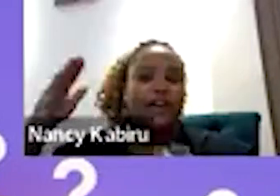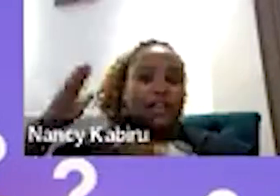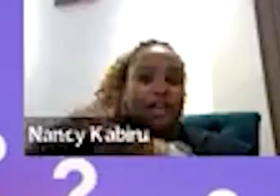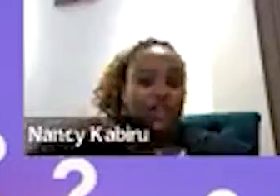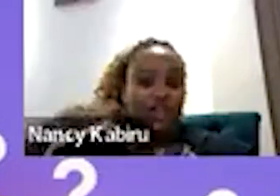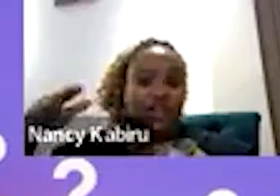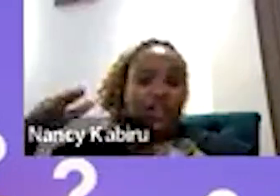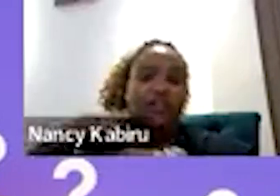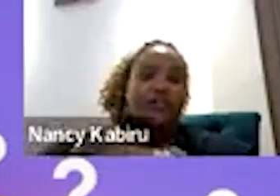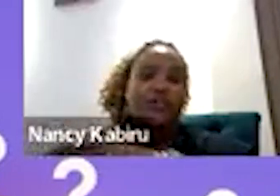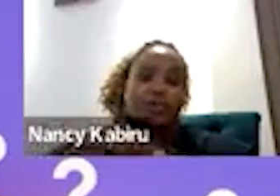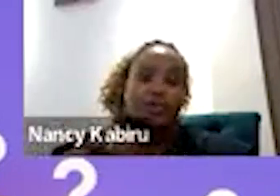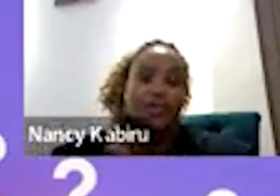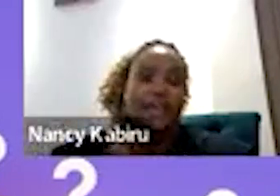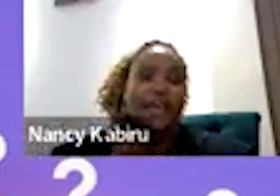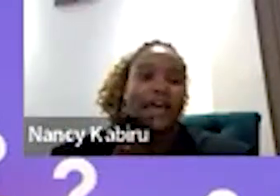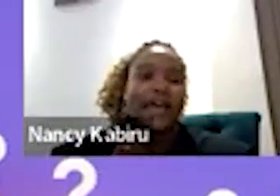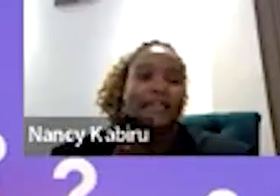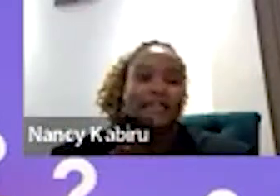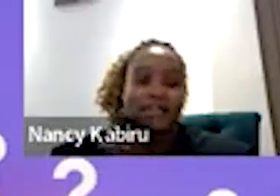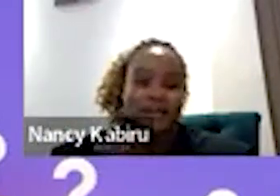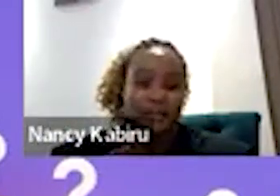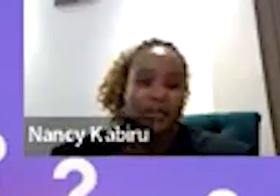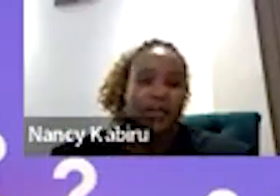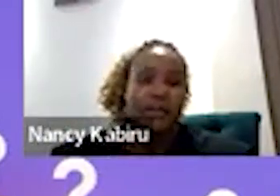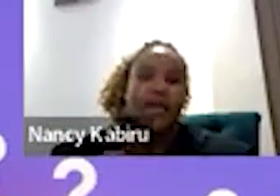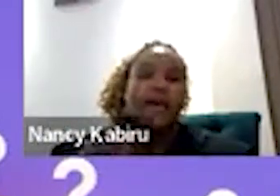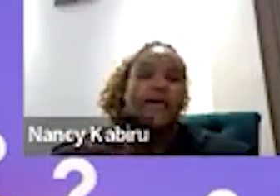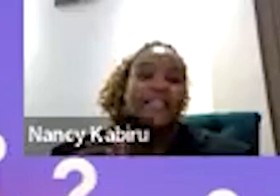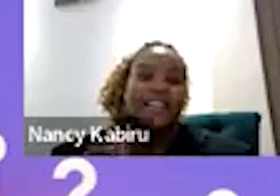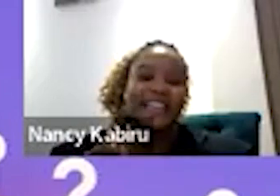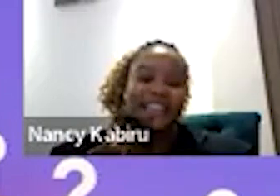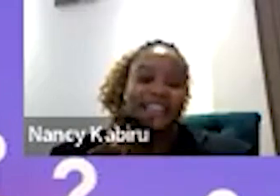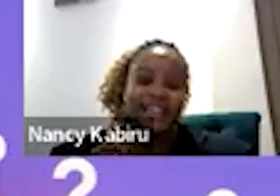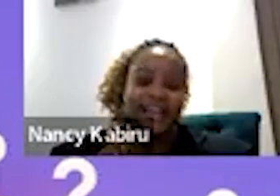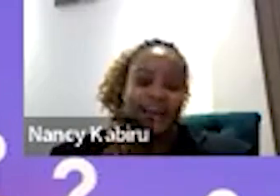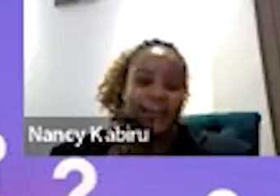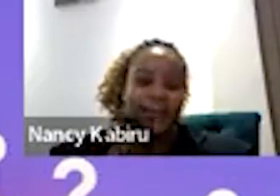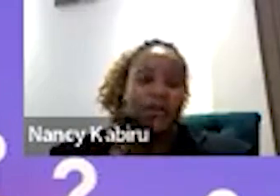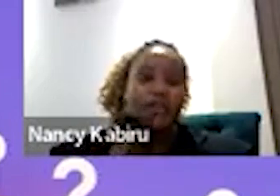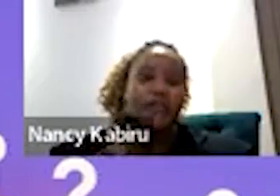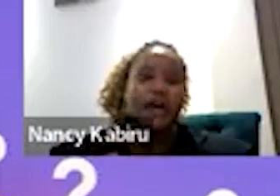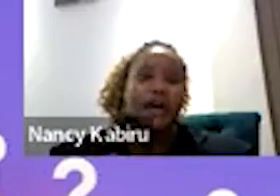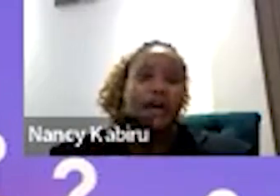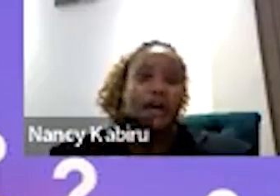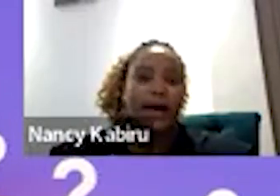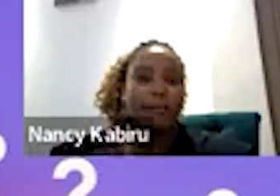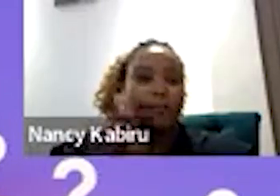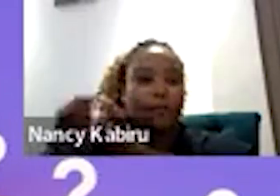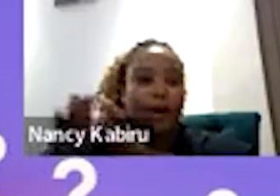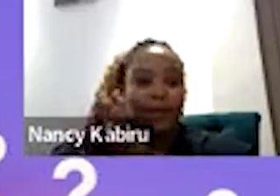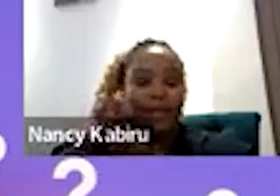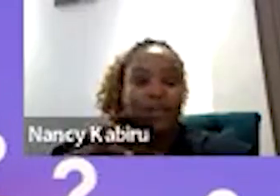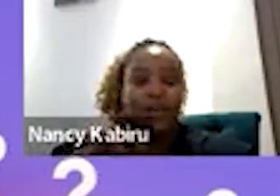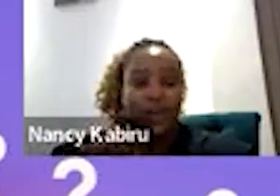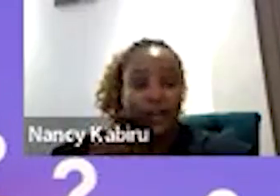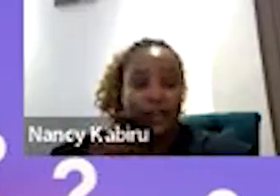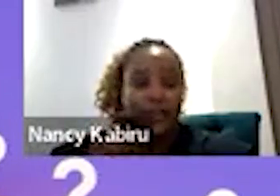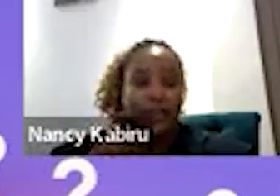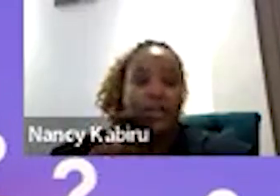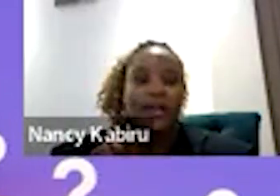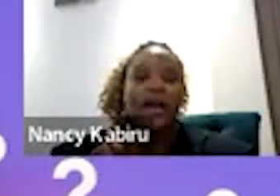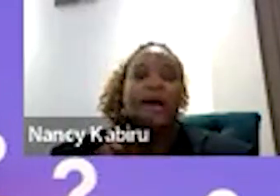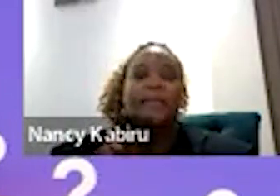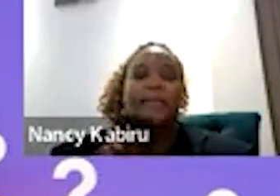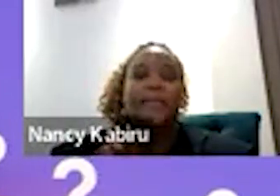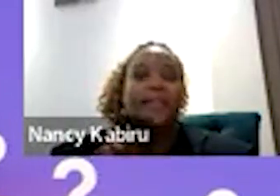So the variation in those moods, they are extreme. It is an indicator of a poor mental